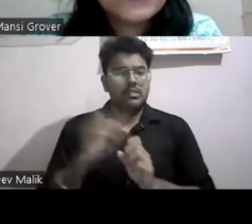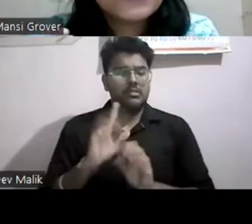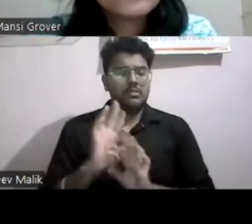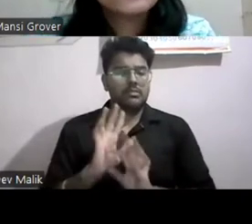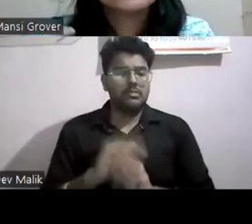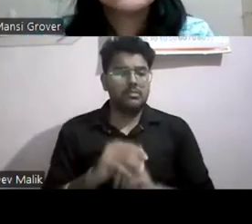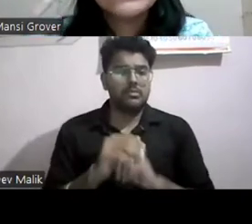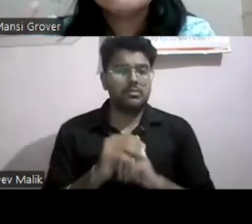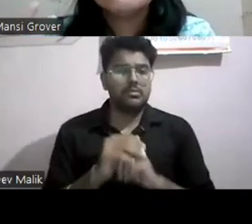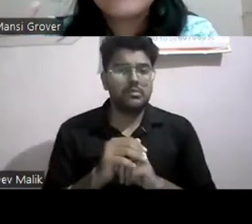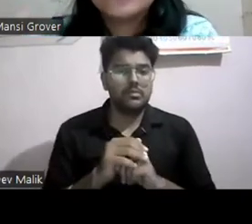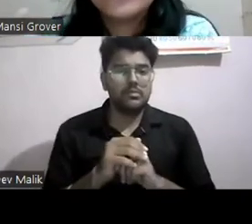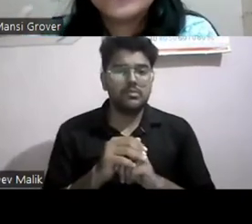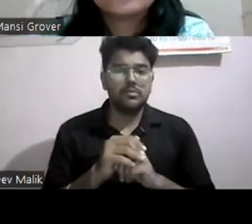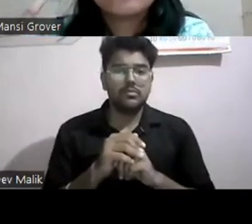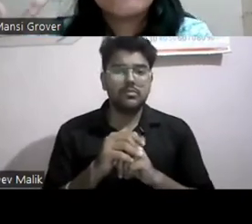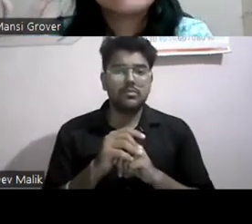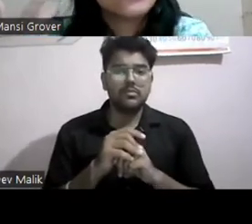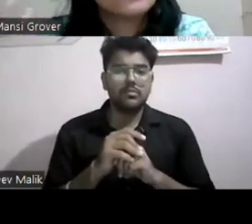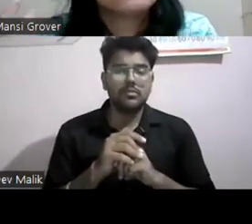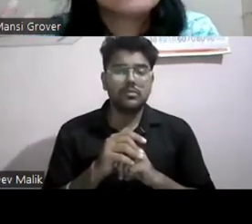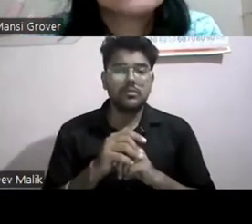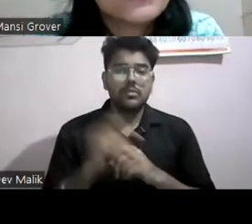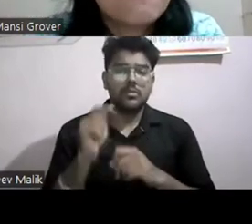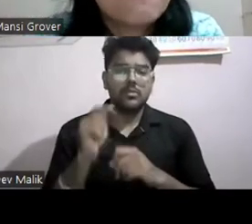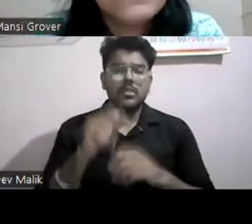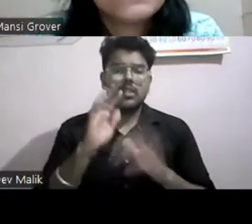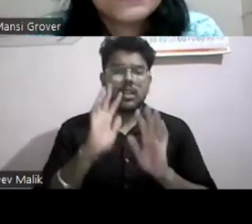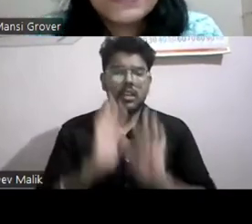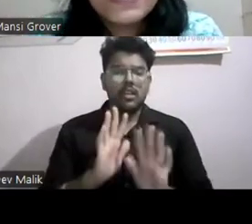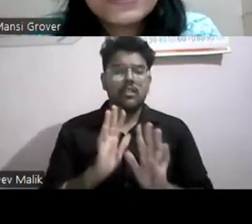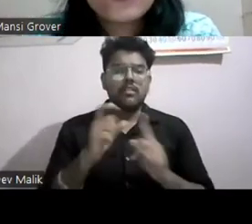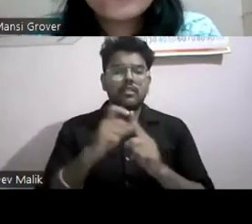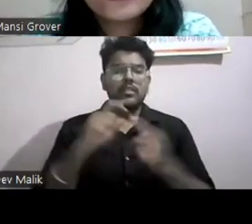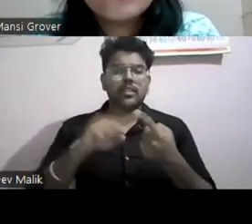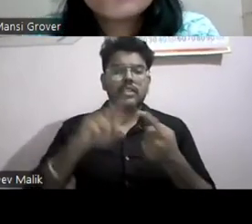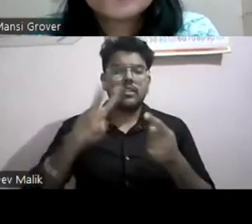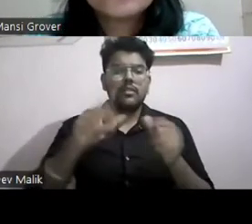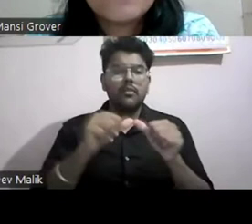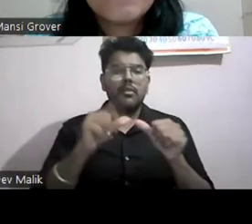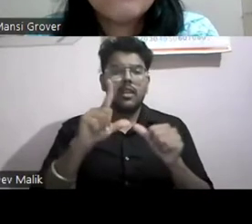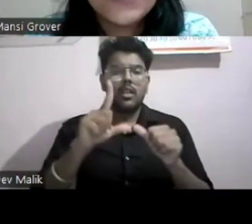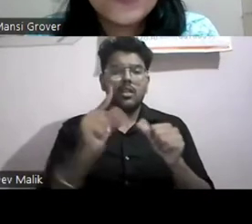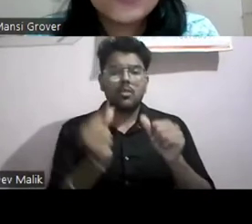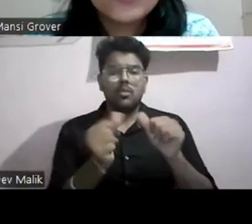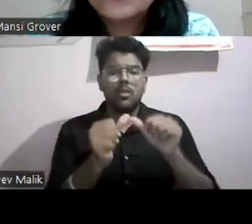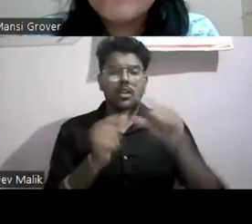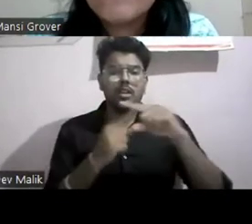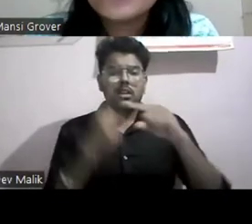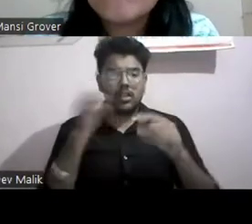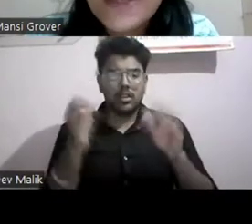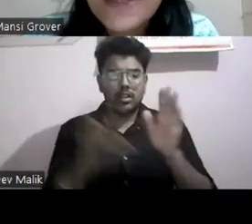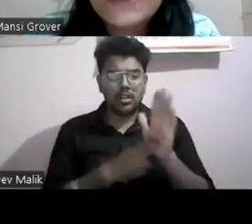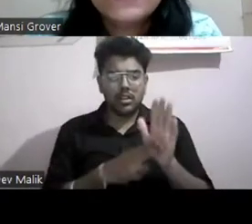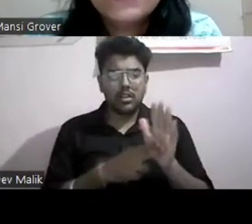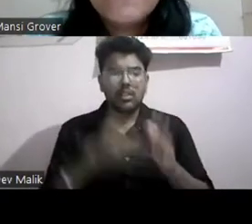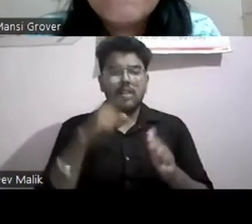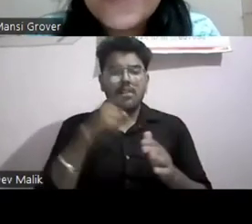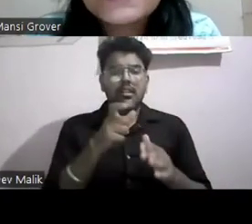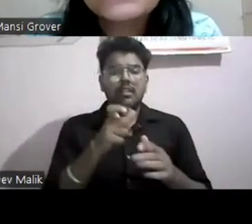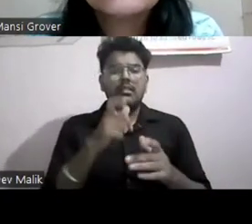Now there is also a devaluation of care work despite its contribution to the public good. Women are